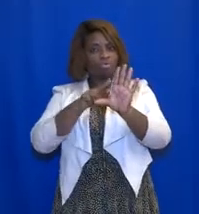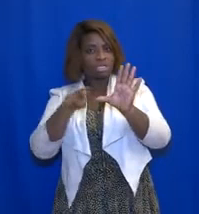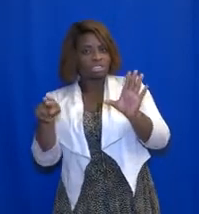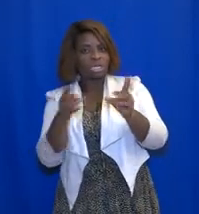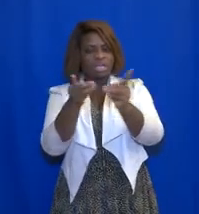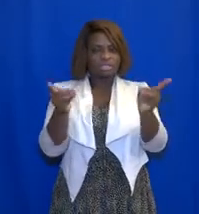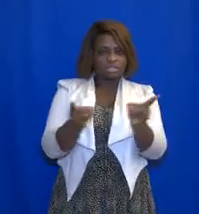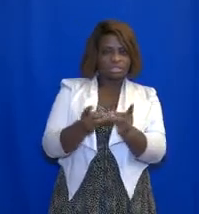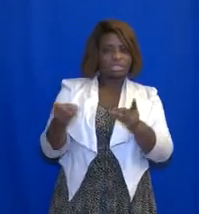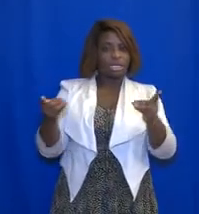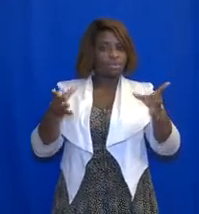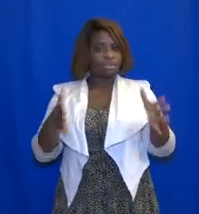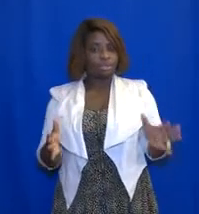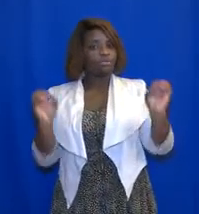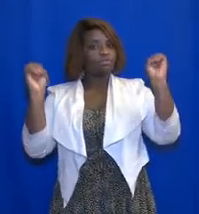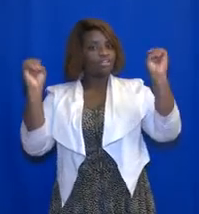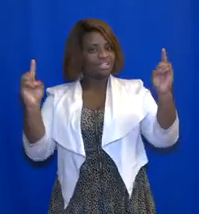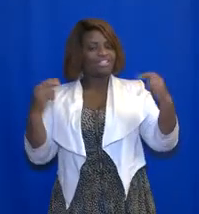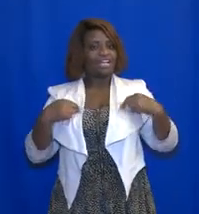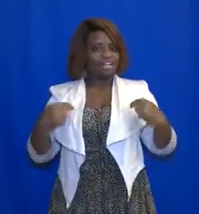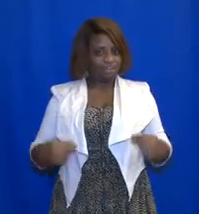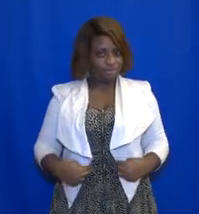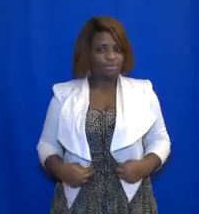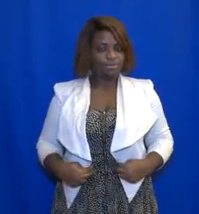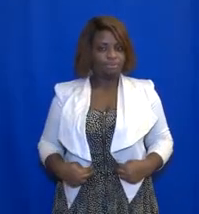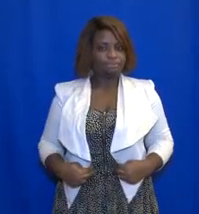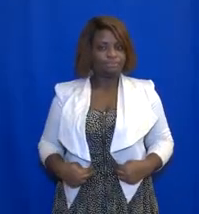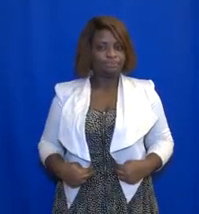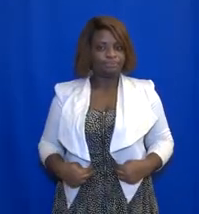District Directors of Education and Health.